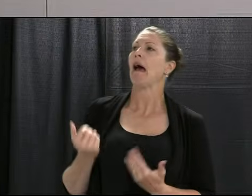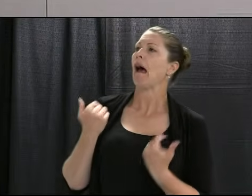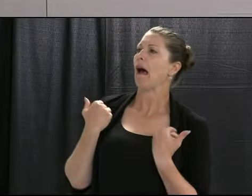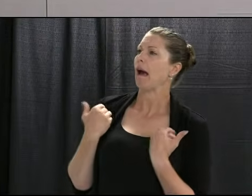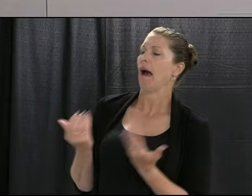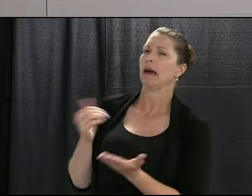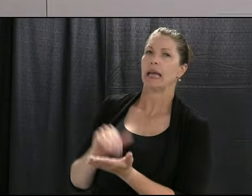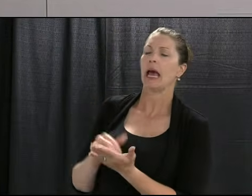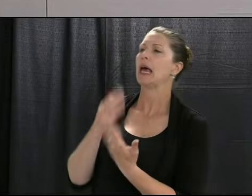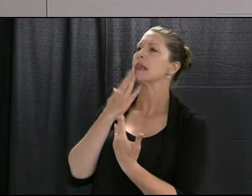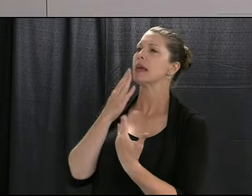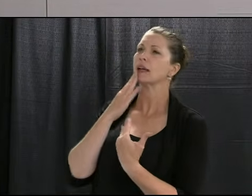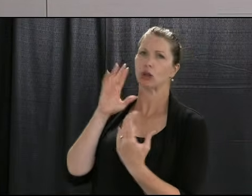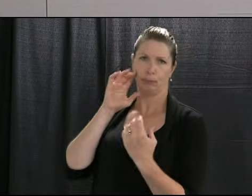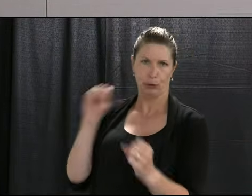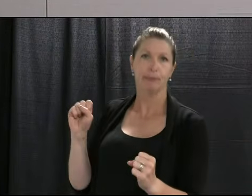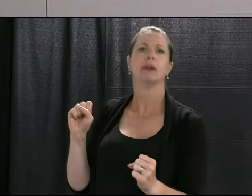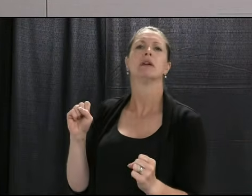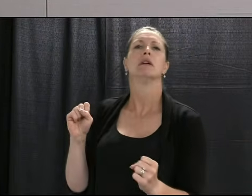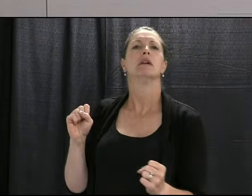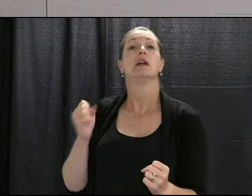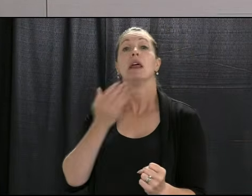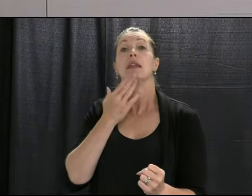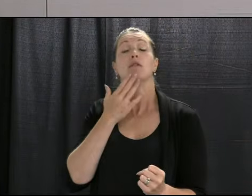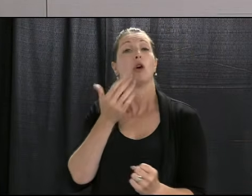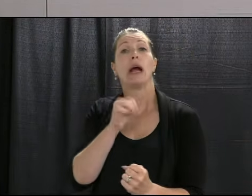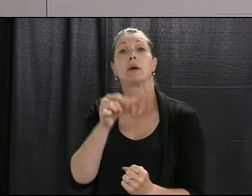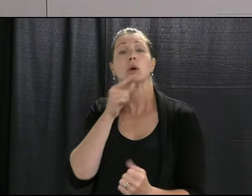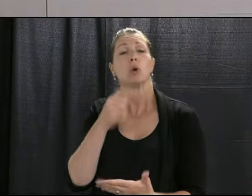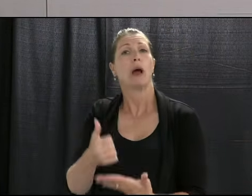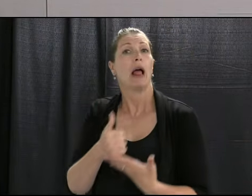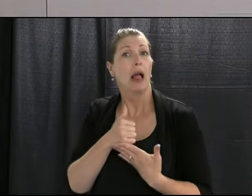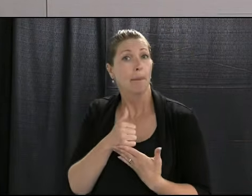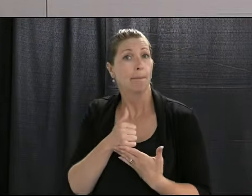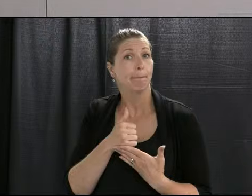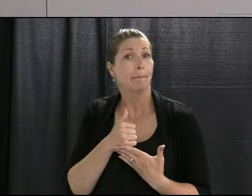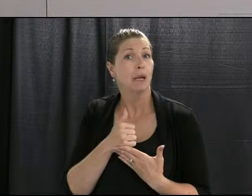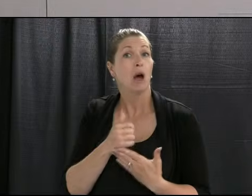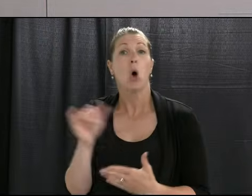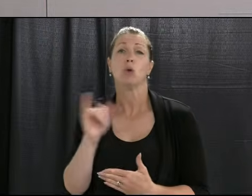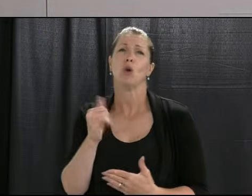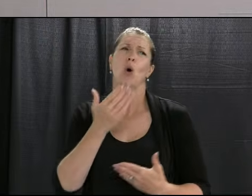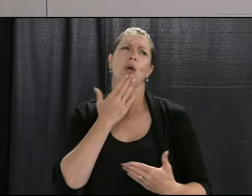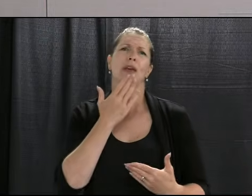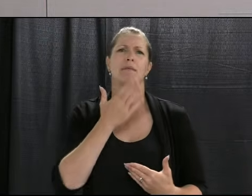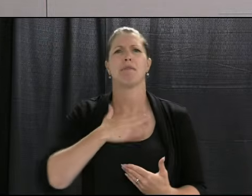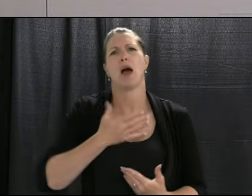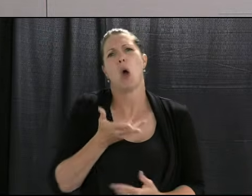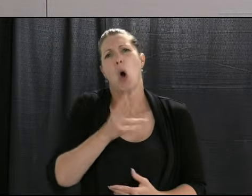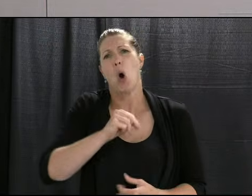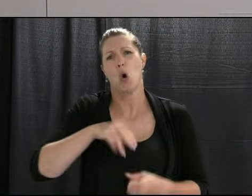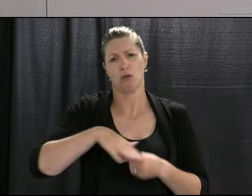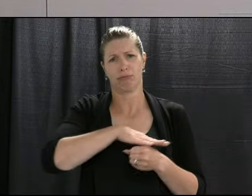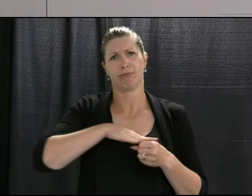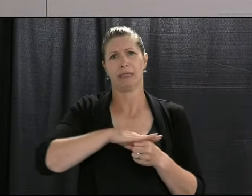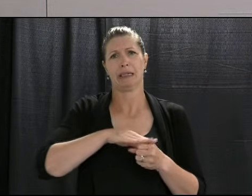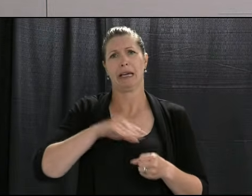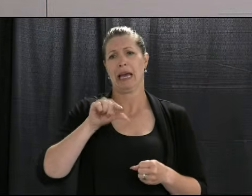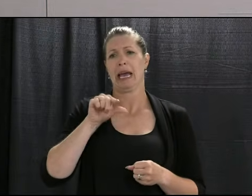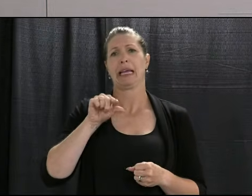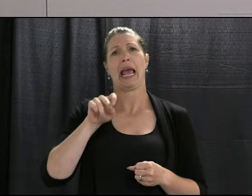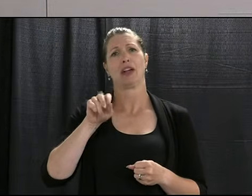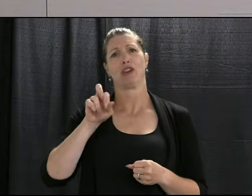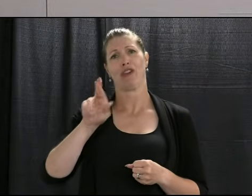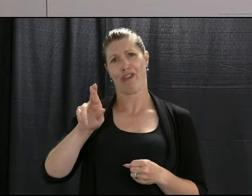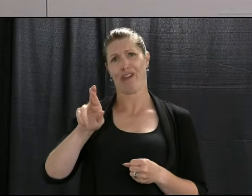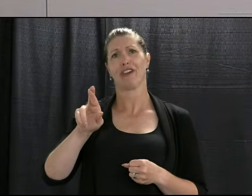the emergency personnel and first responders and my own constituents from Gander, the men and women who